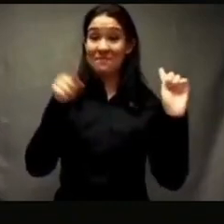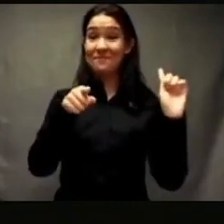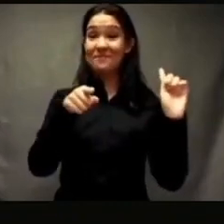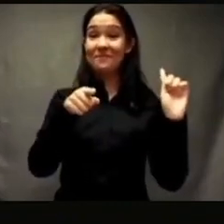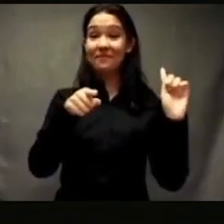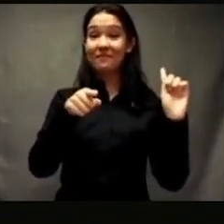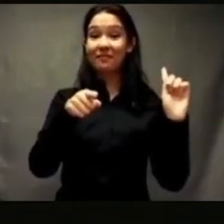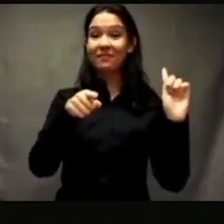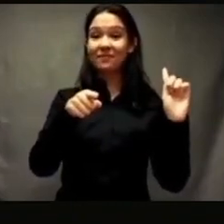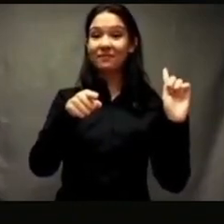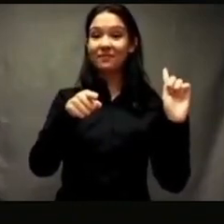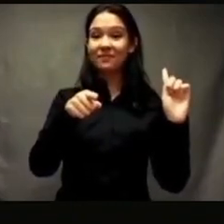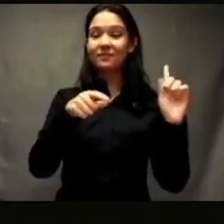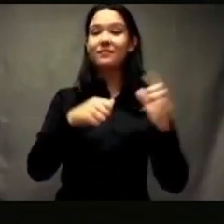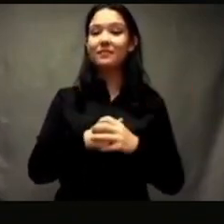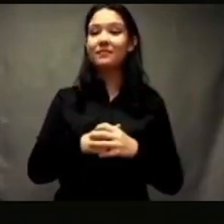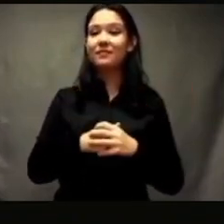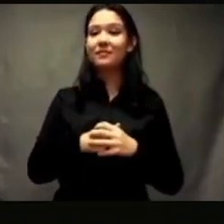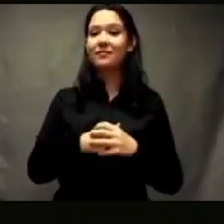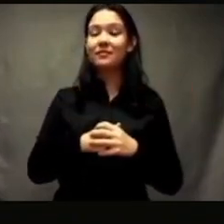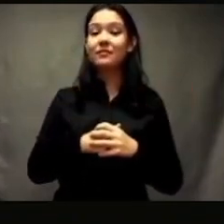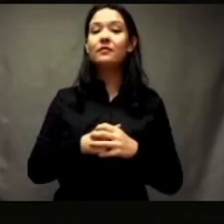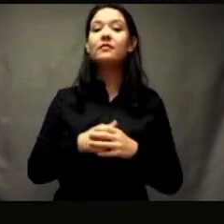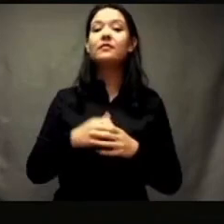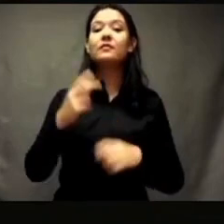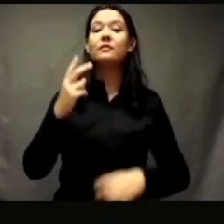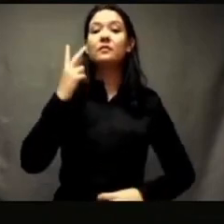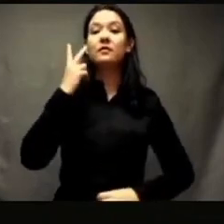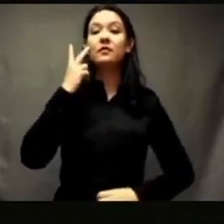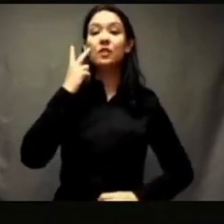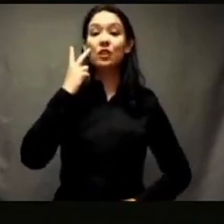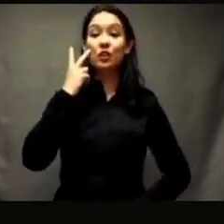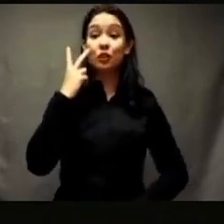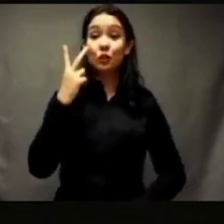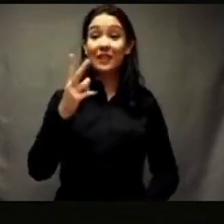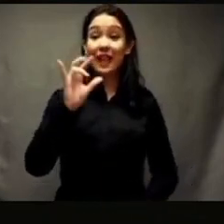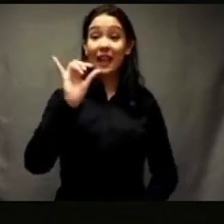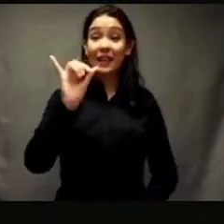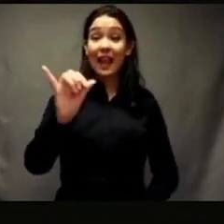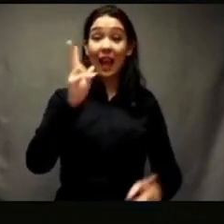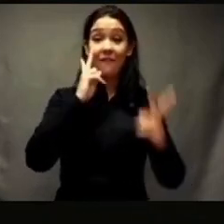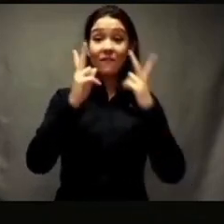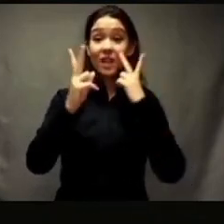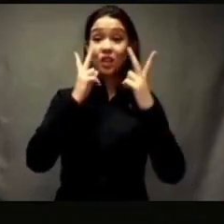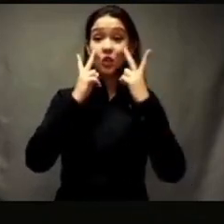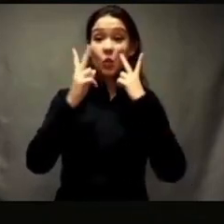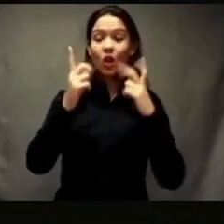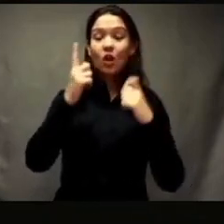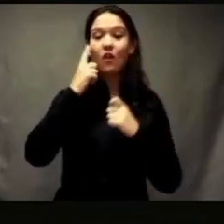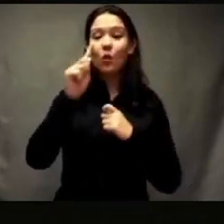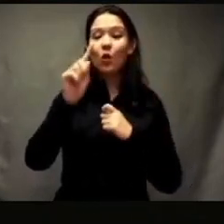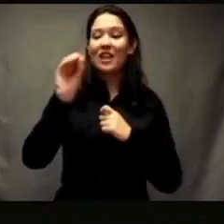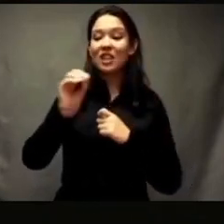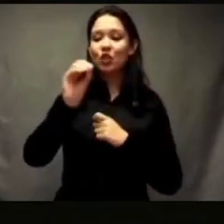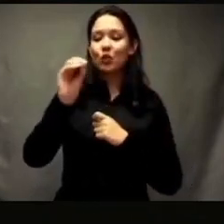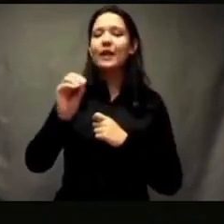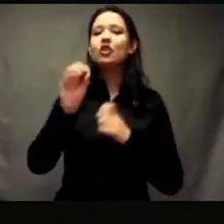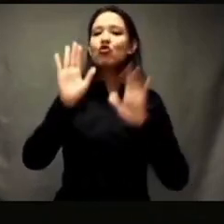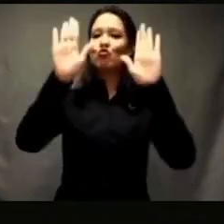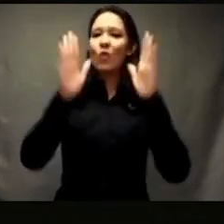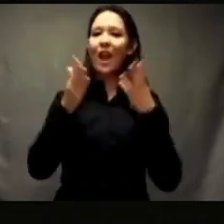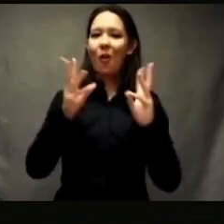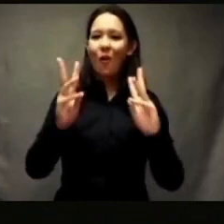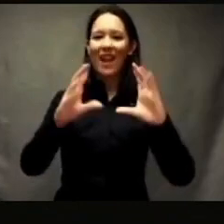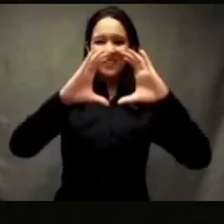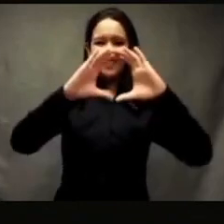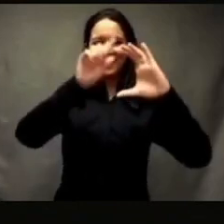Utilizing that visual for the degrees is a great way to introduce degrees, because we can